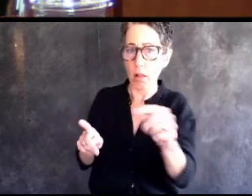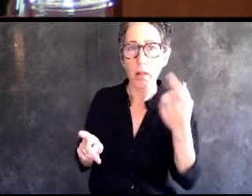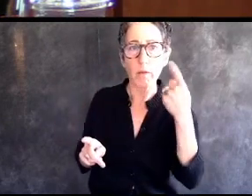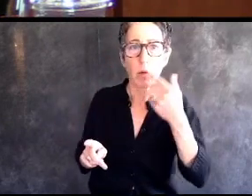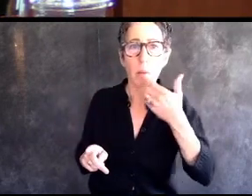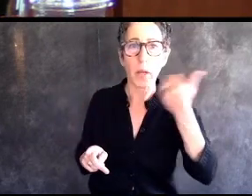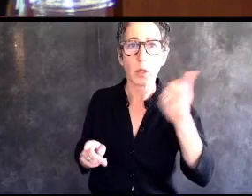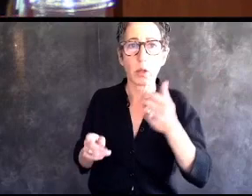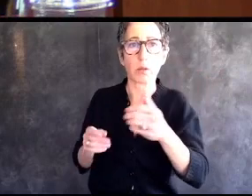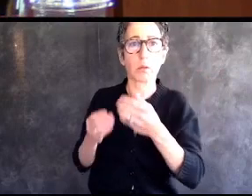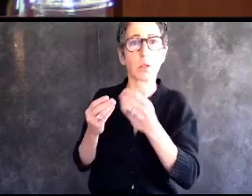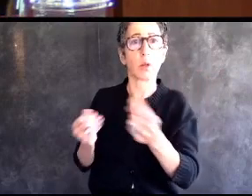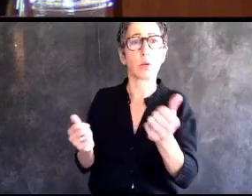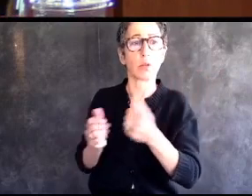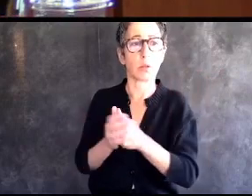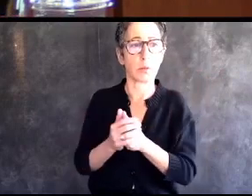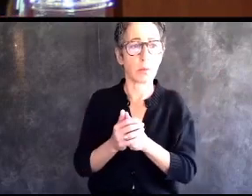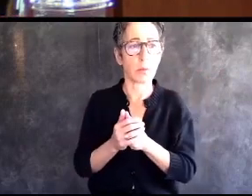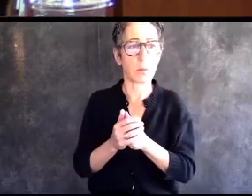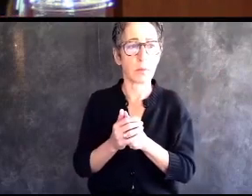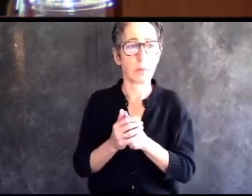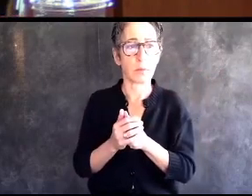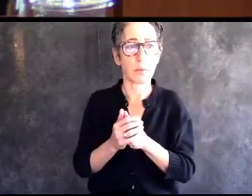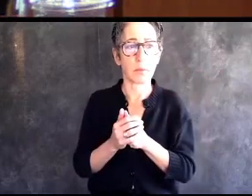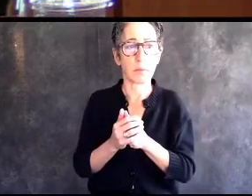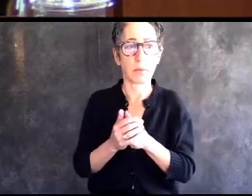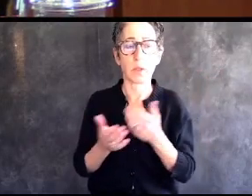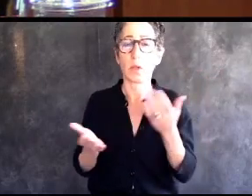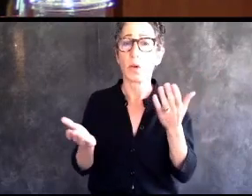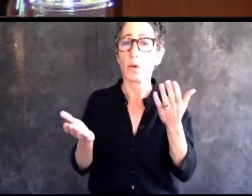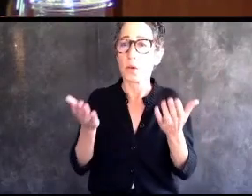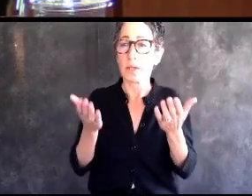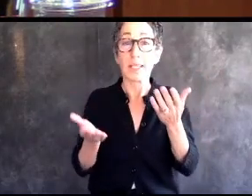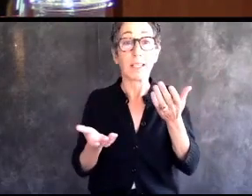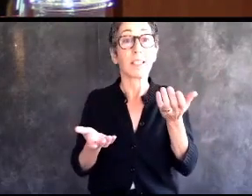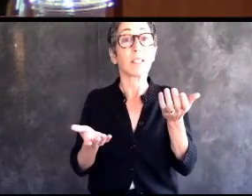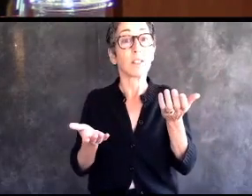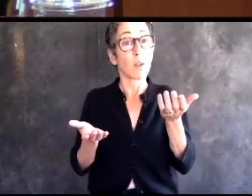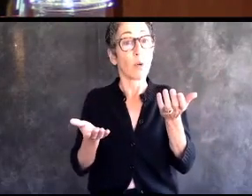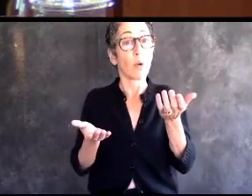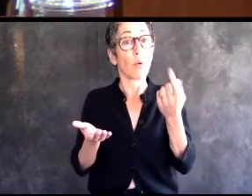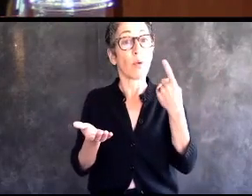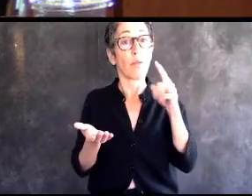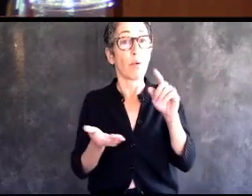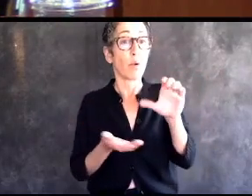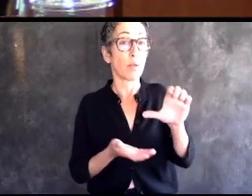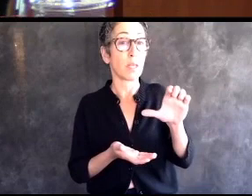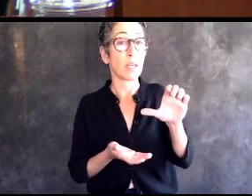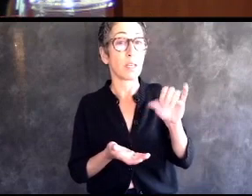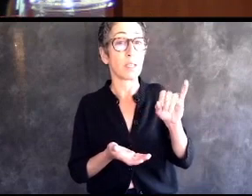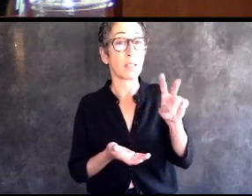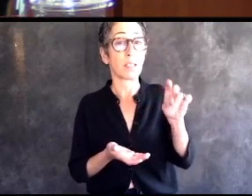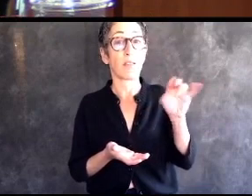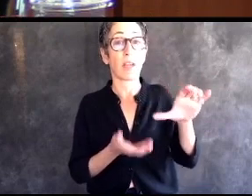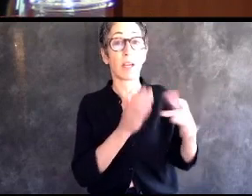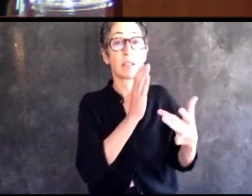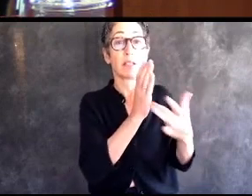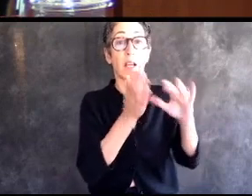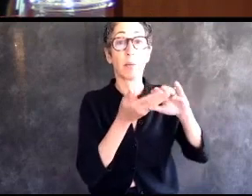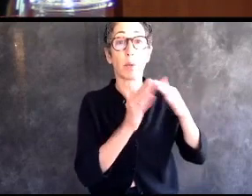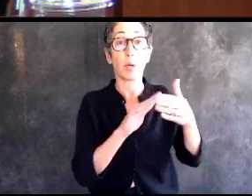Pareto frontier that doesn't have to make such trade-offs? And indeed, in the civic tech communities, there are many people with very